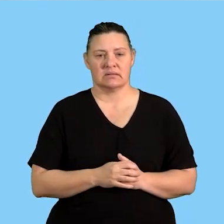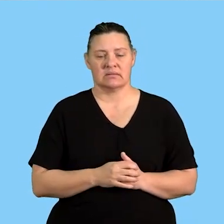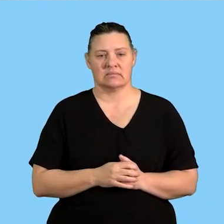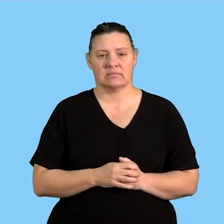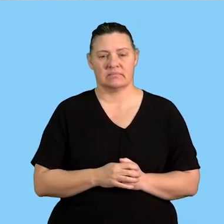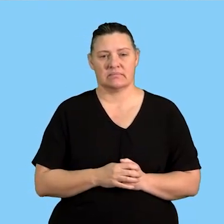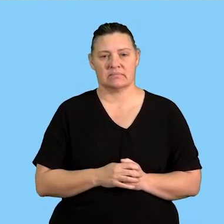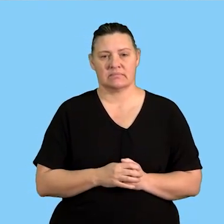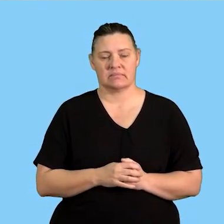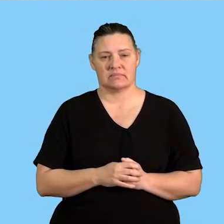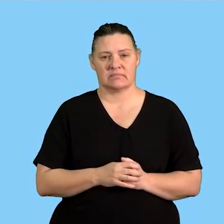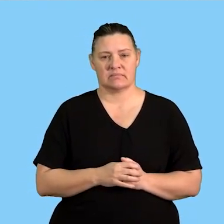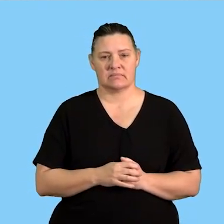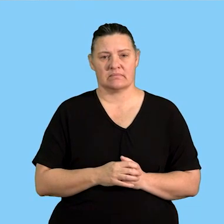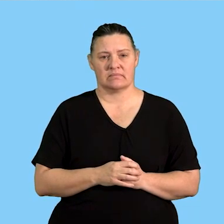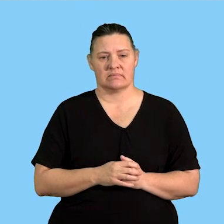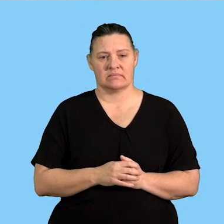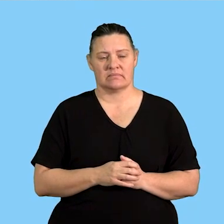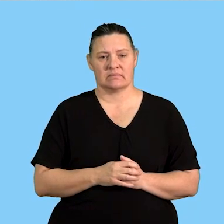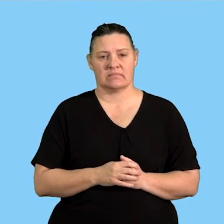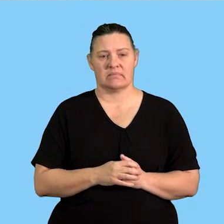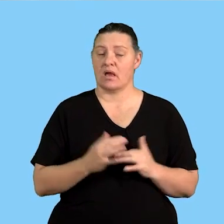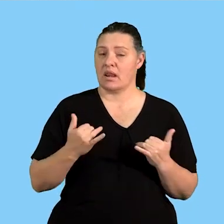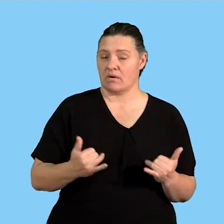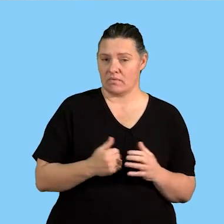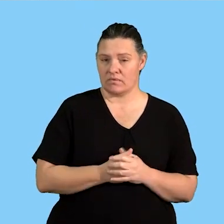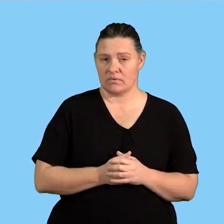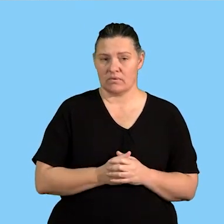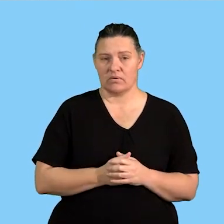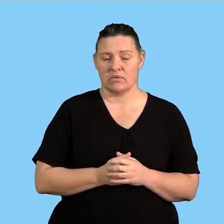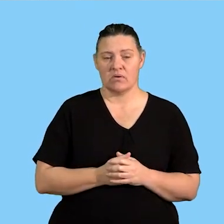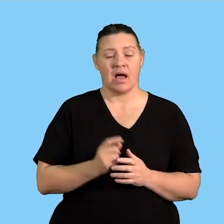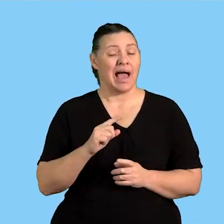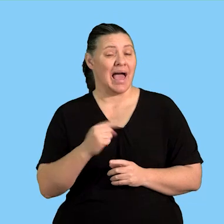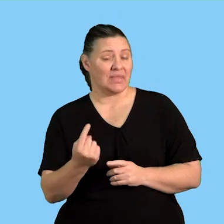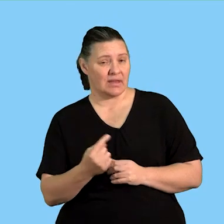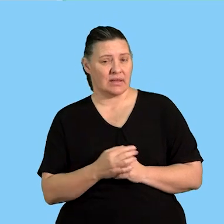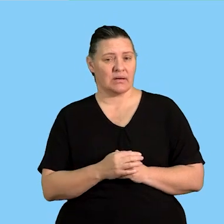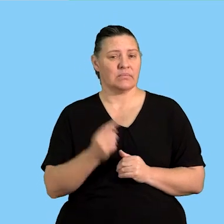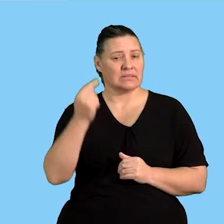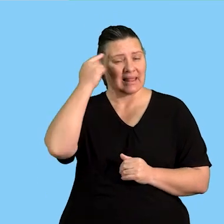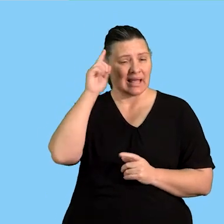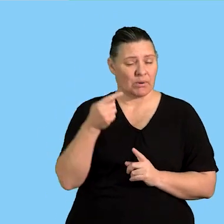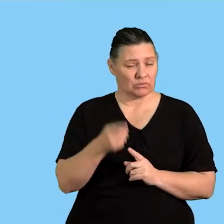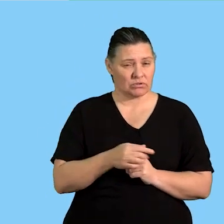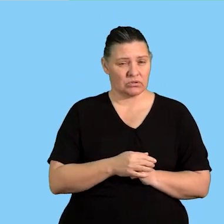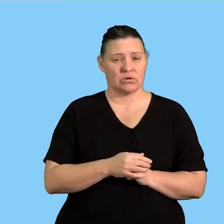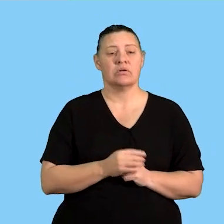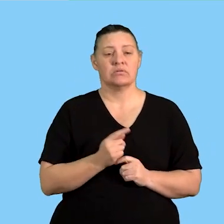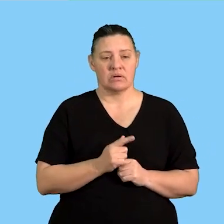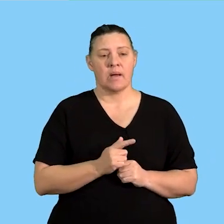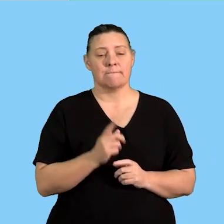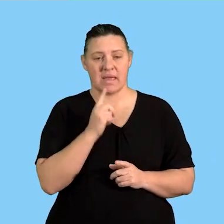informed decision. Now, another aspect to consider is your